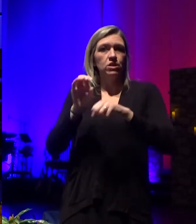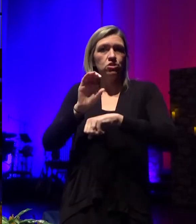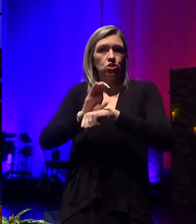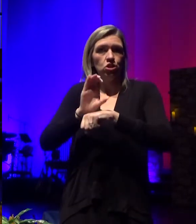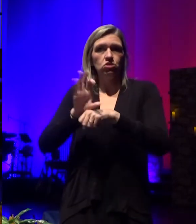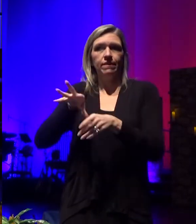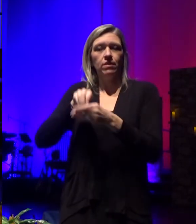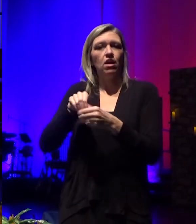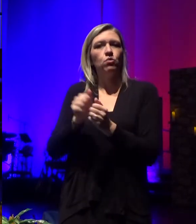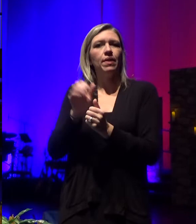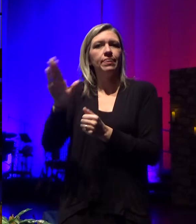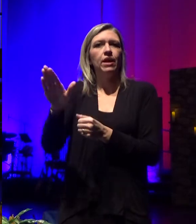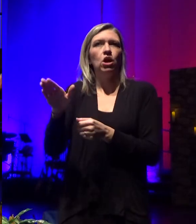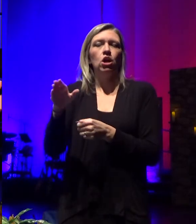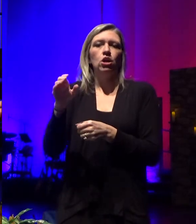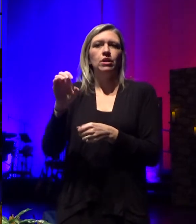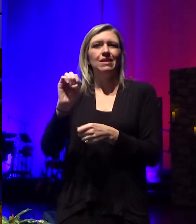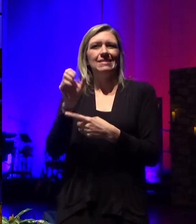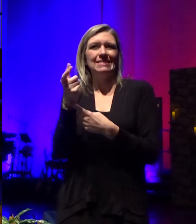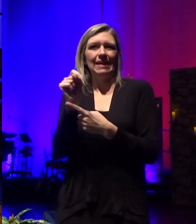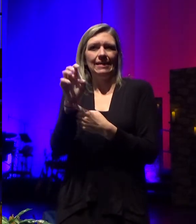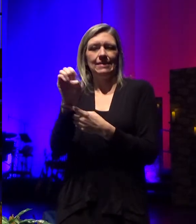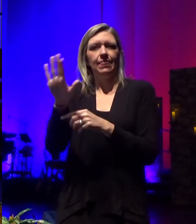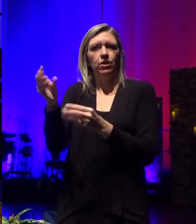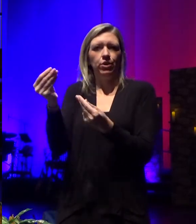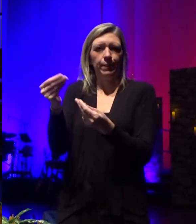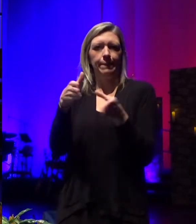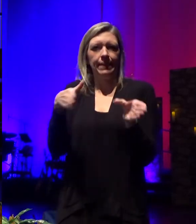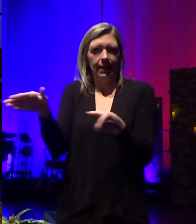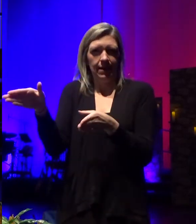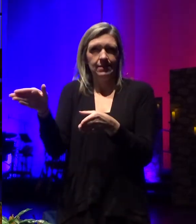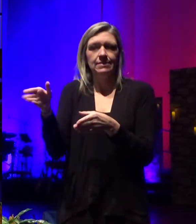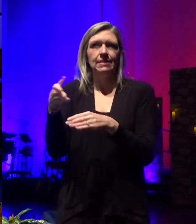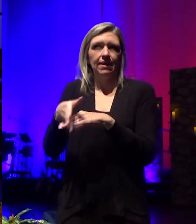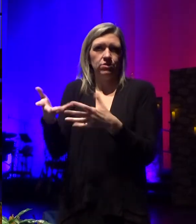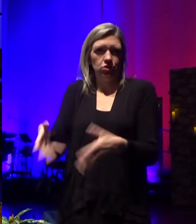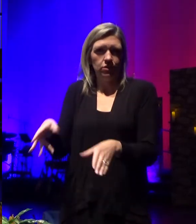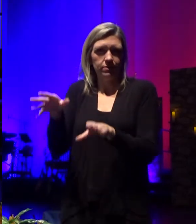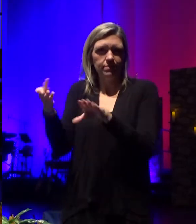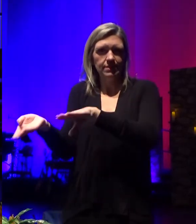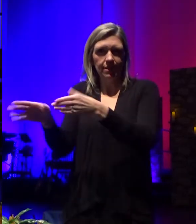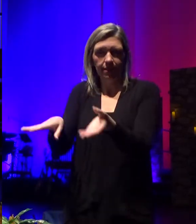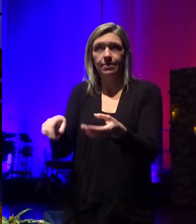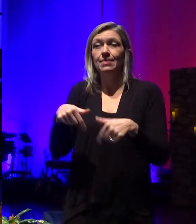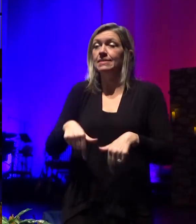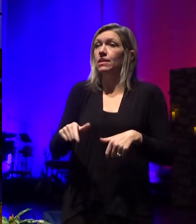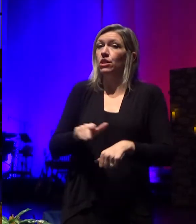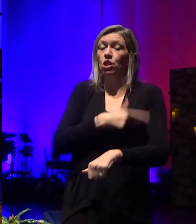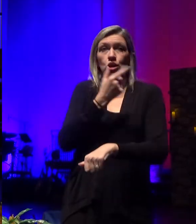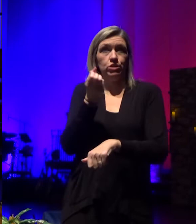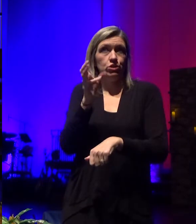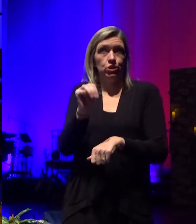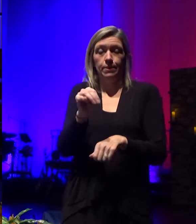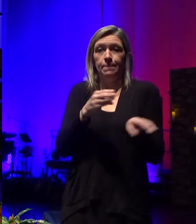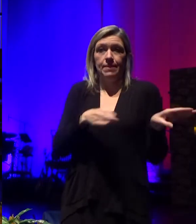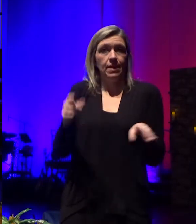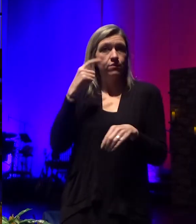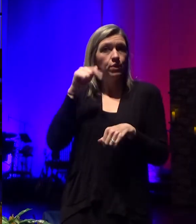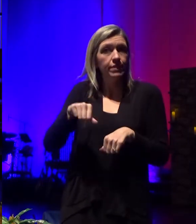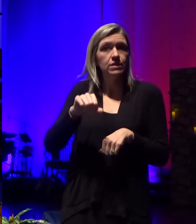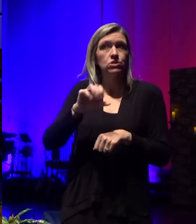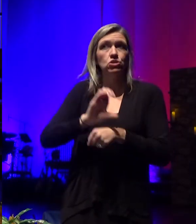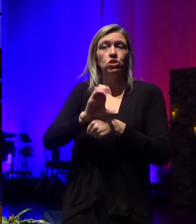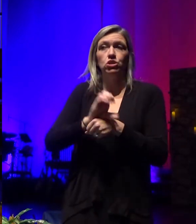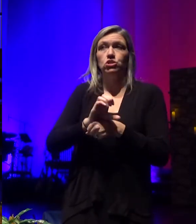so that we build a long-term foundation for Mile High Church that's strong and steady. And in this world and in these